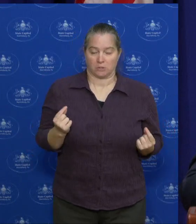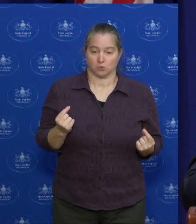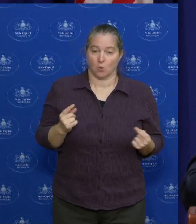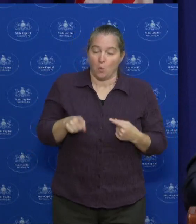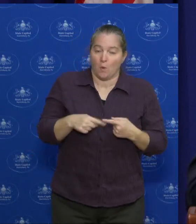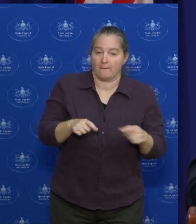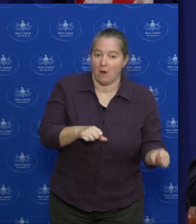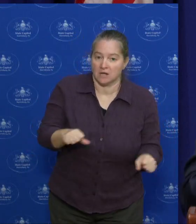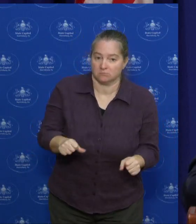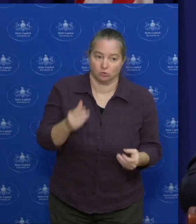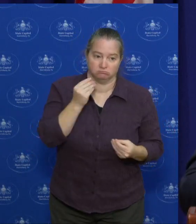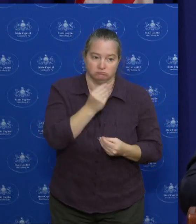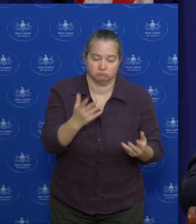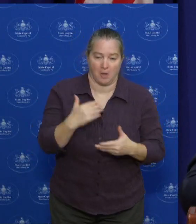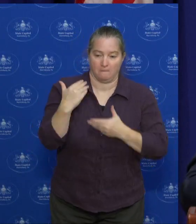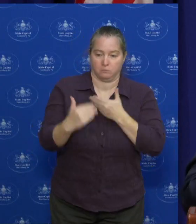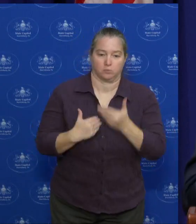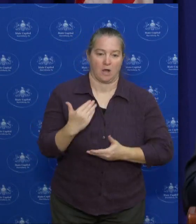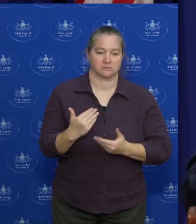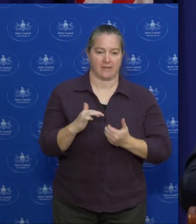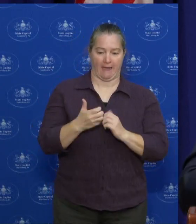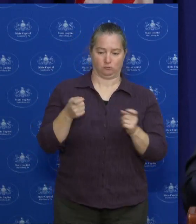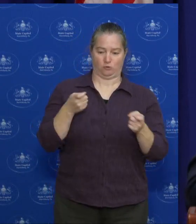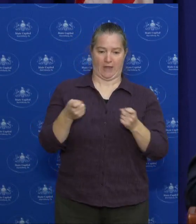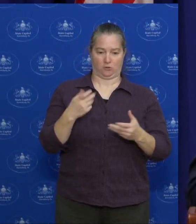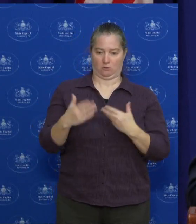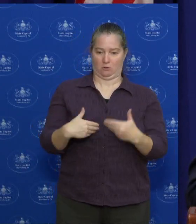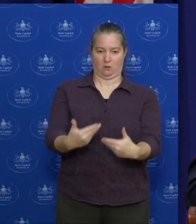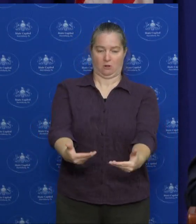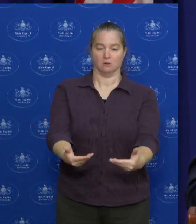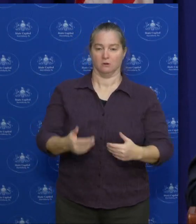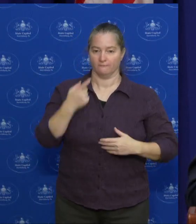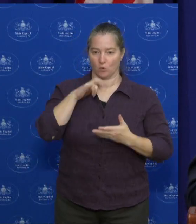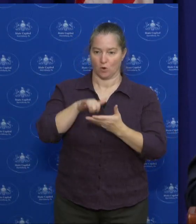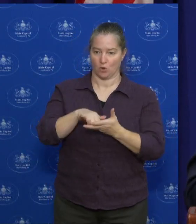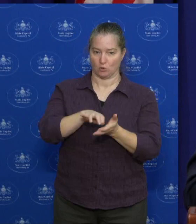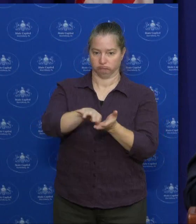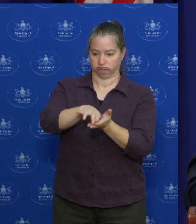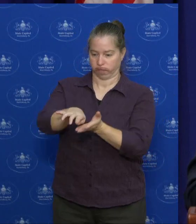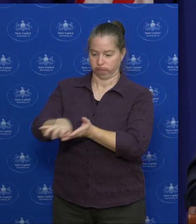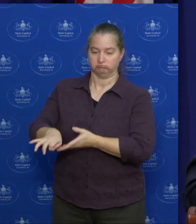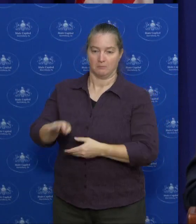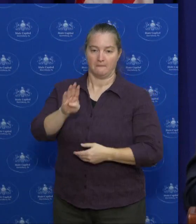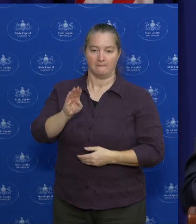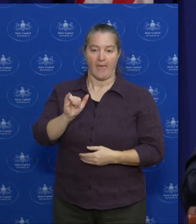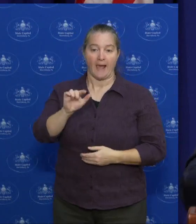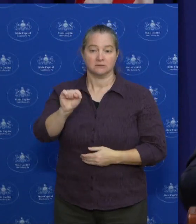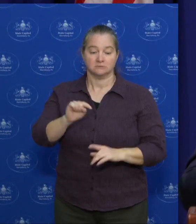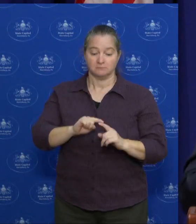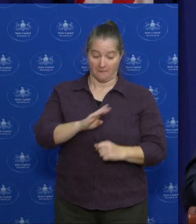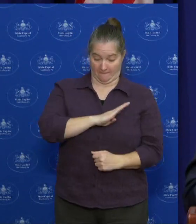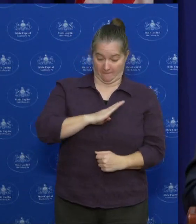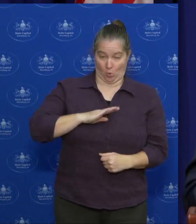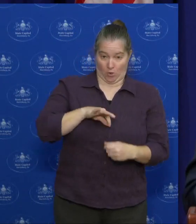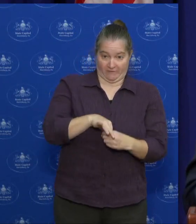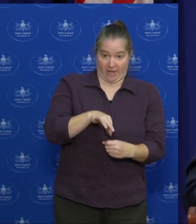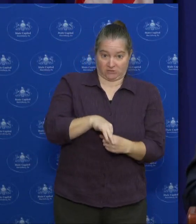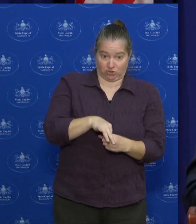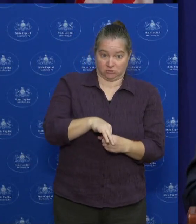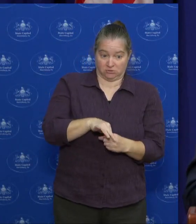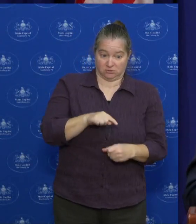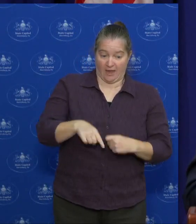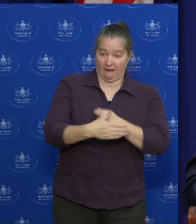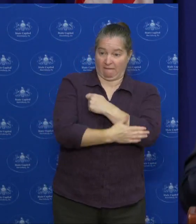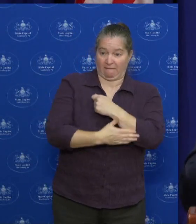of ballots, what processes they need to take in order to process those ballots. But Board of Elections, in working with their